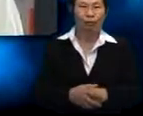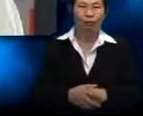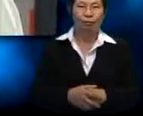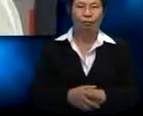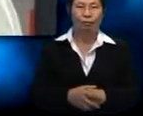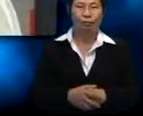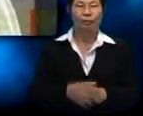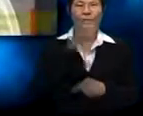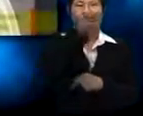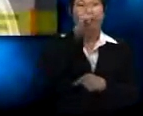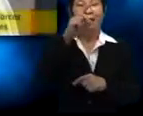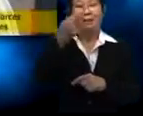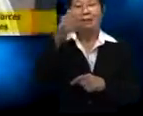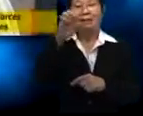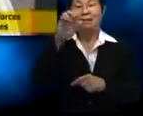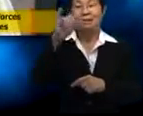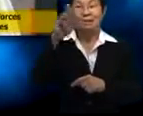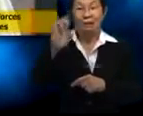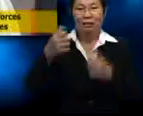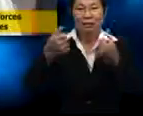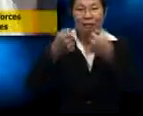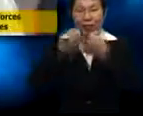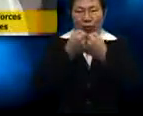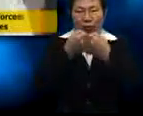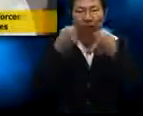the adhesive forces are attractive forces